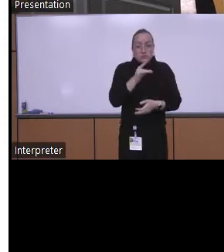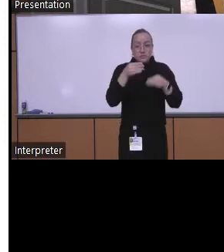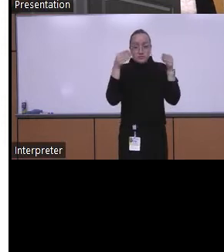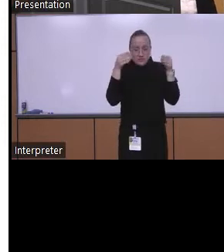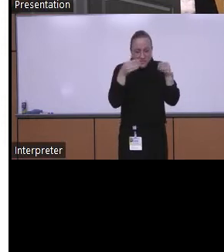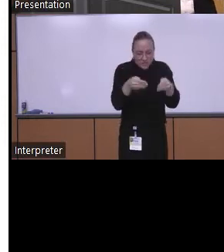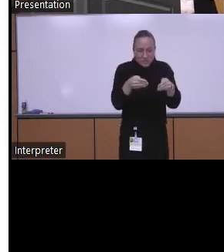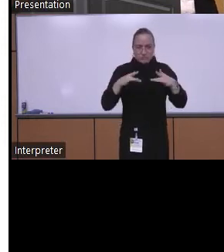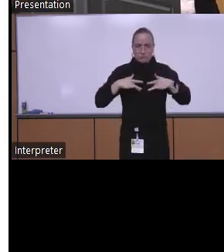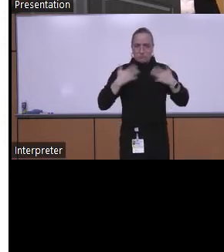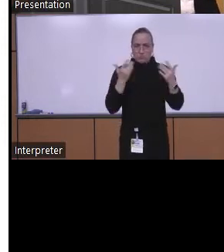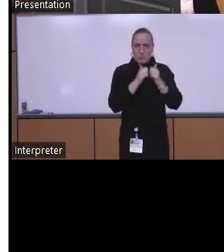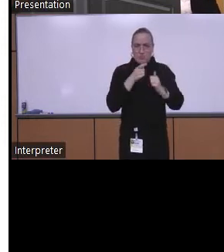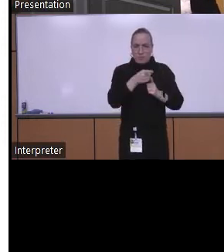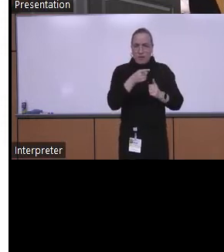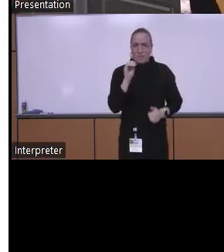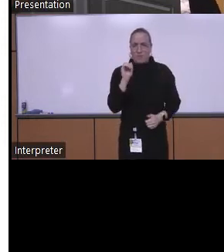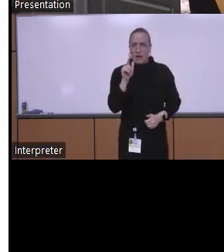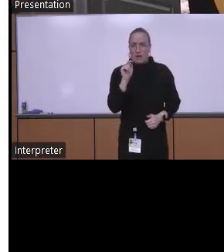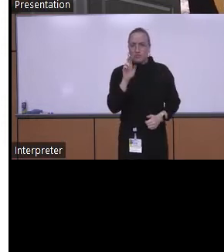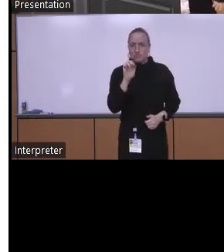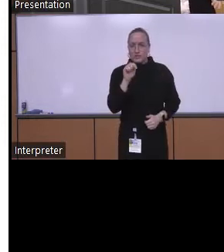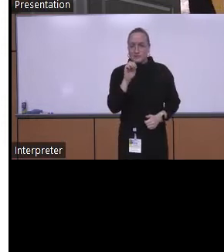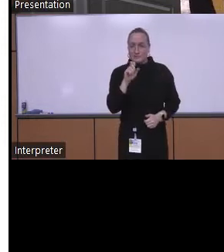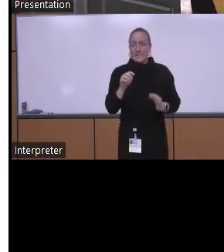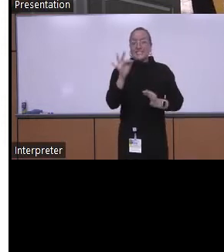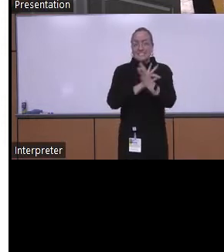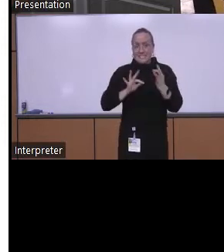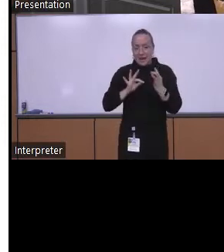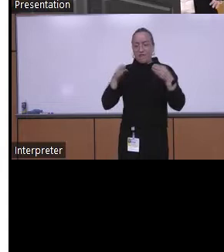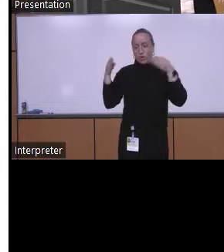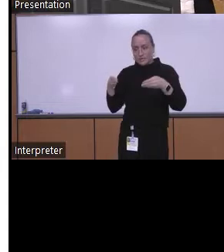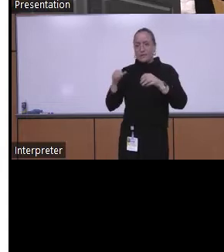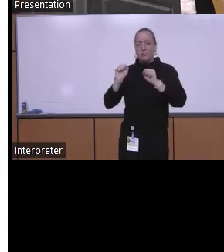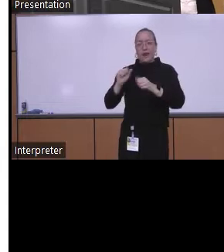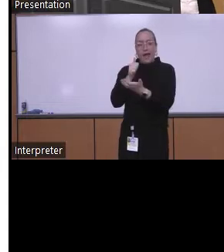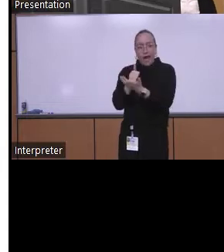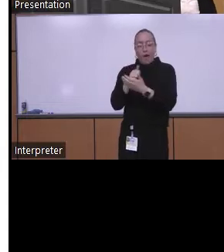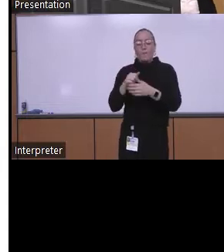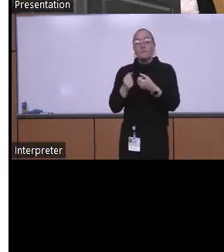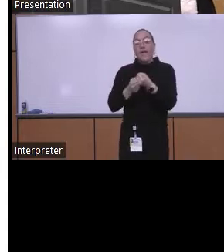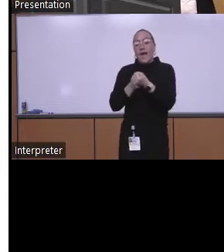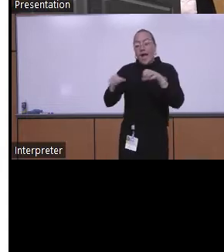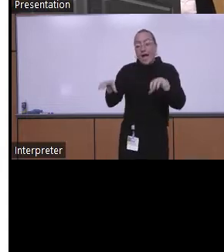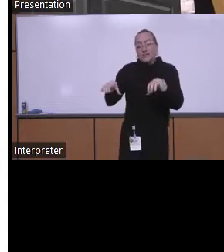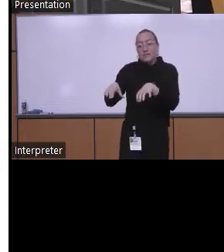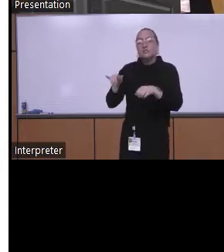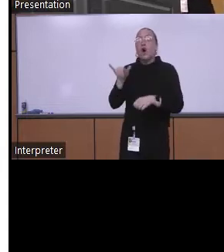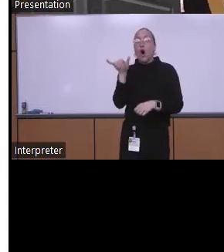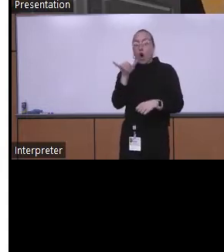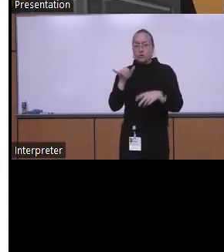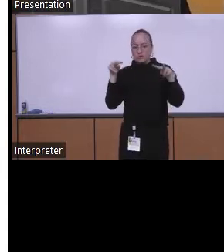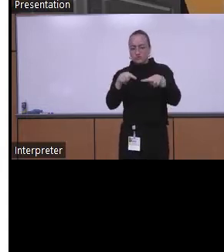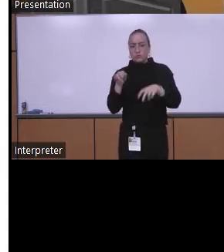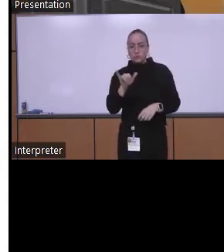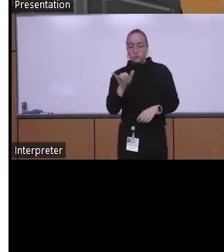child maltreatment, rather than one that would actually require you to do something about social inequities. Activists also weighed in on this debate. I'm going to